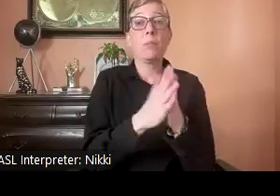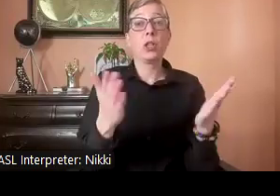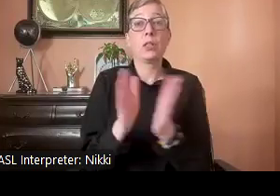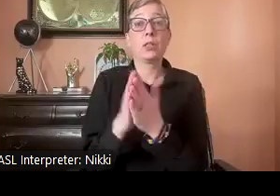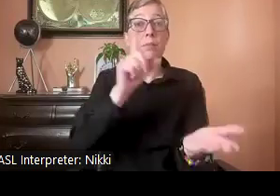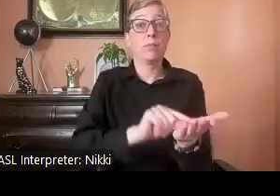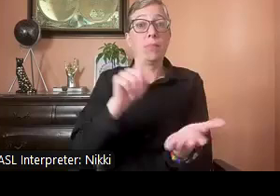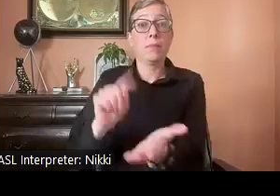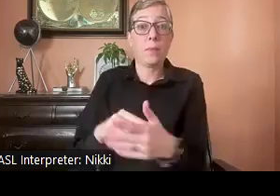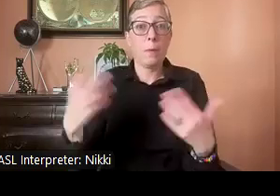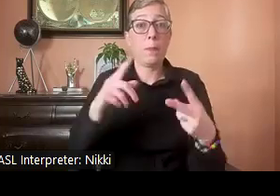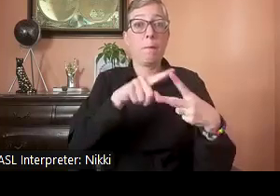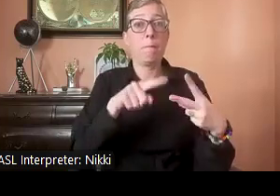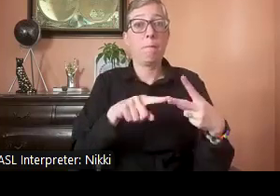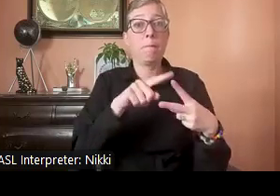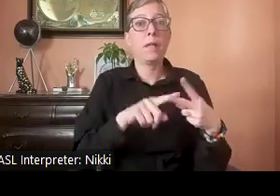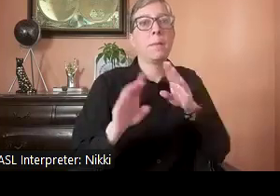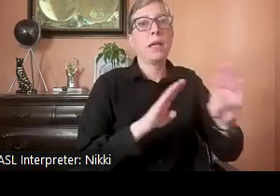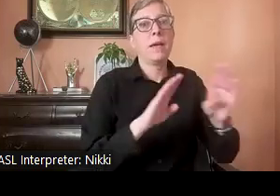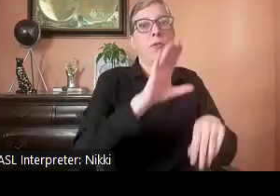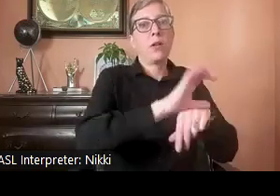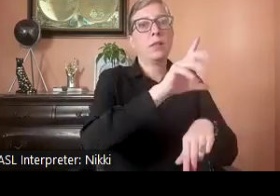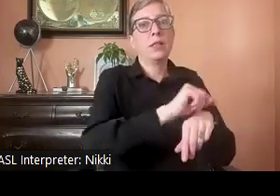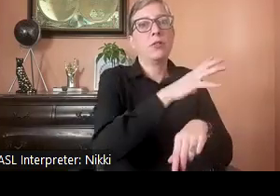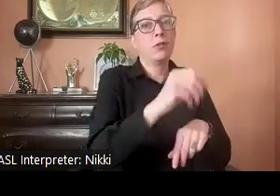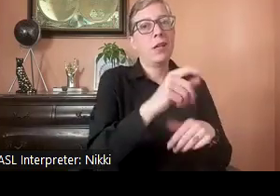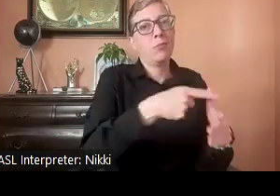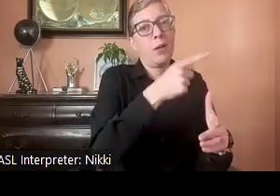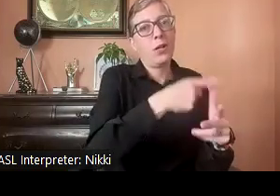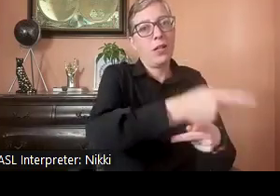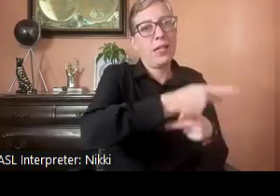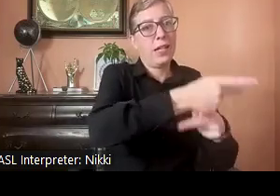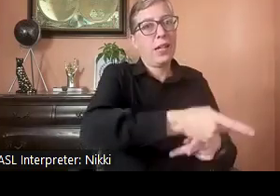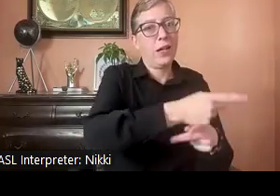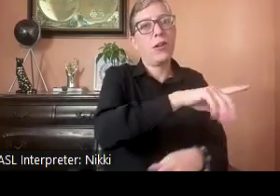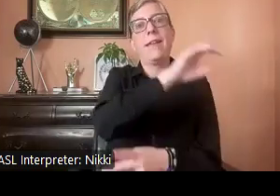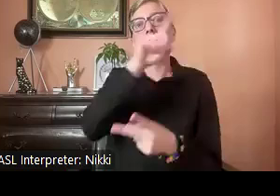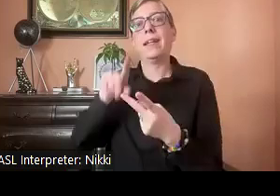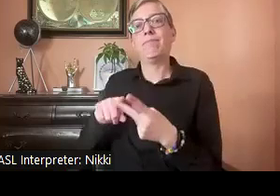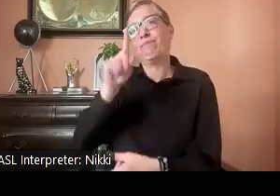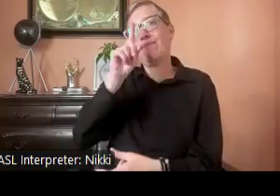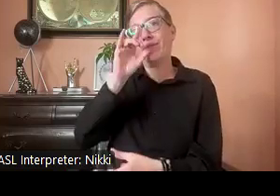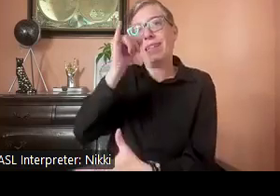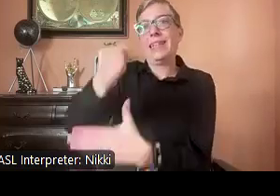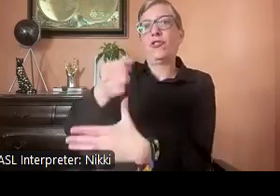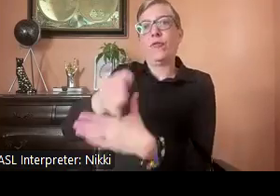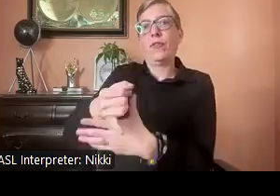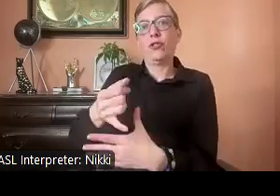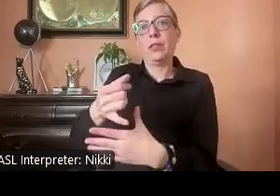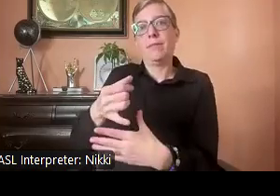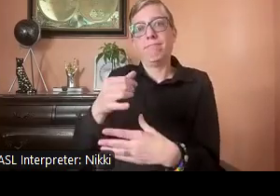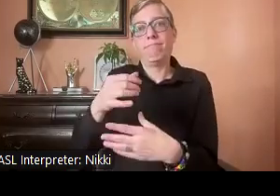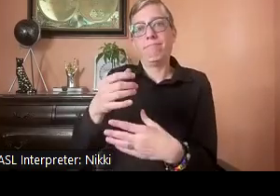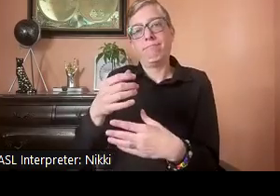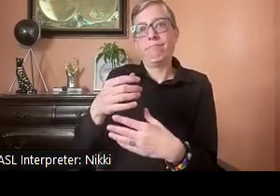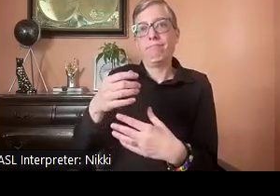consultation in primary care, and then kind of like the intervention-oriented book from Chris Hunter, Jeff Goody, and a whole